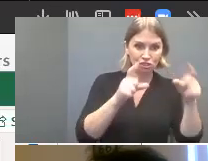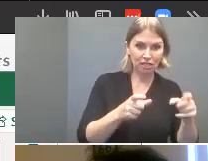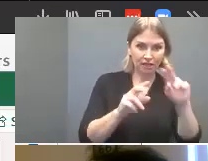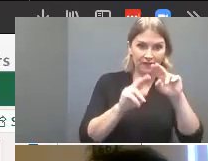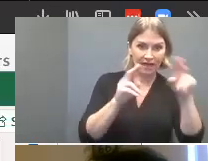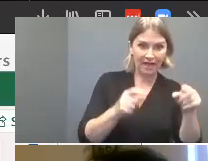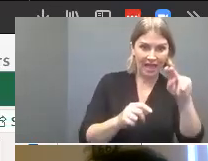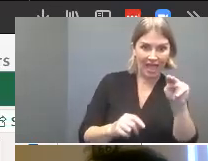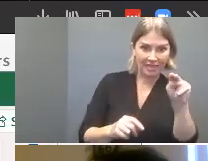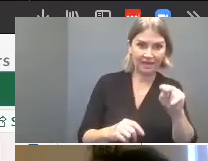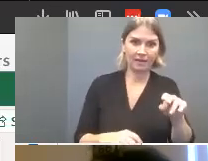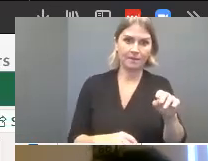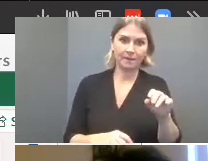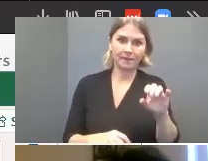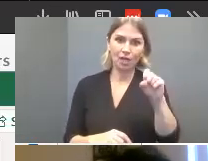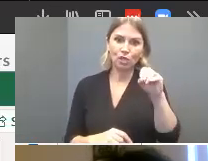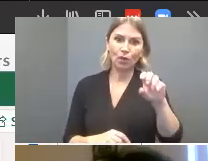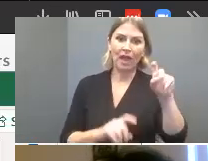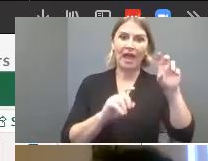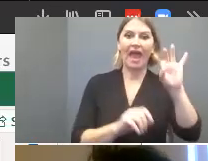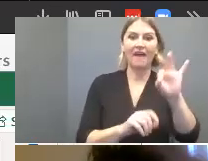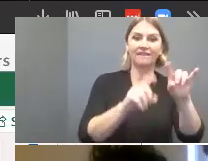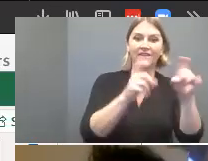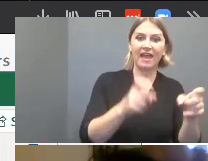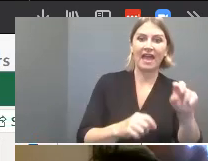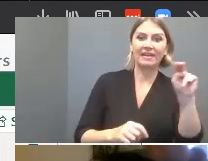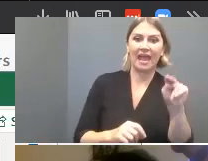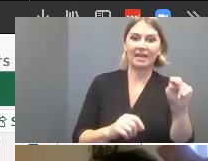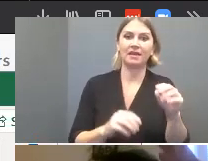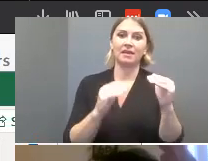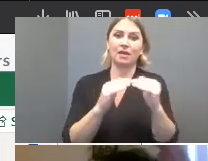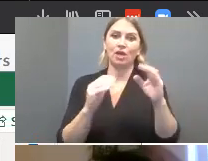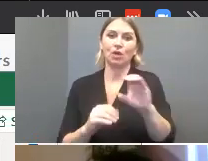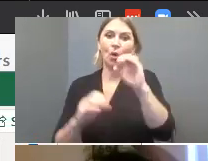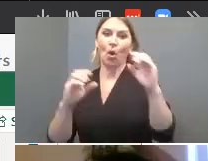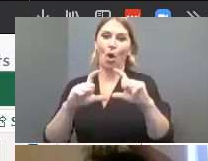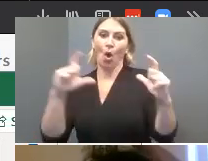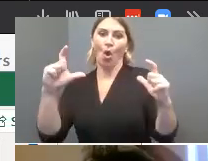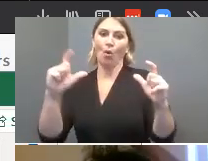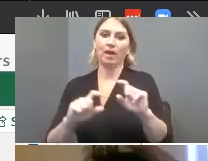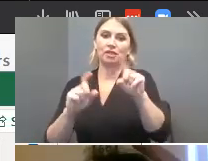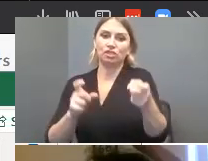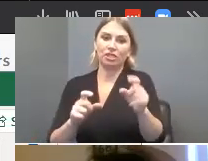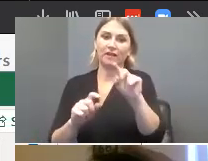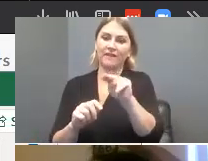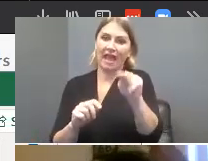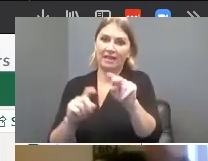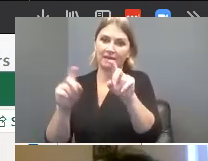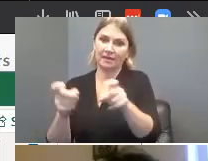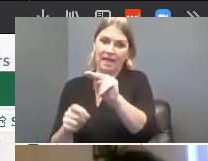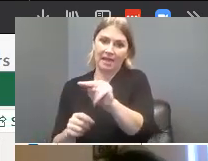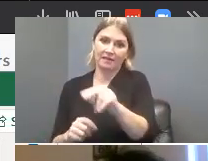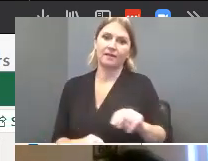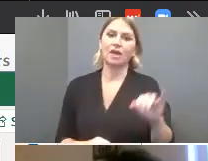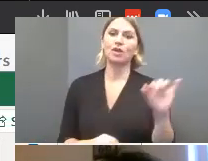that f of n is both big O of g of n, so that is g of n gives you an upper bound, and g of n